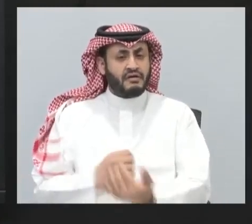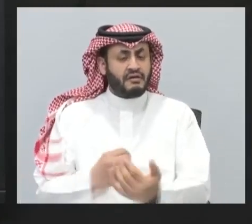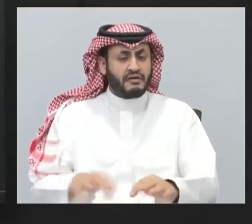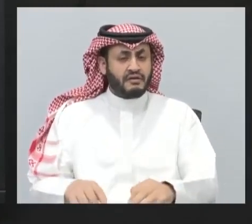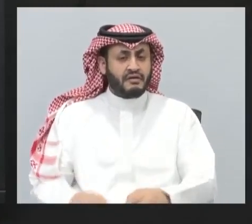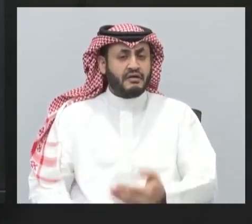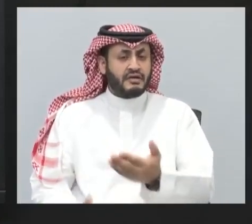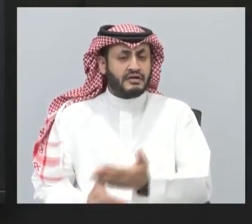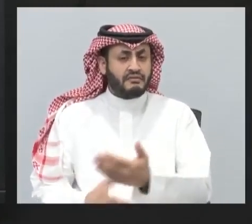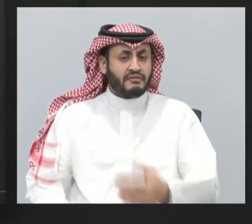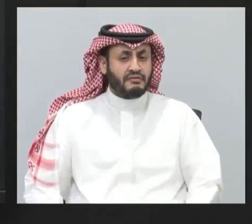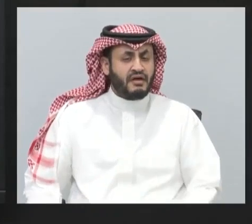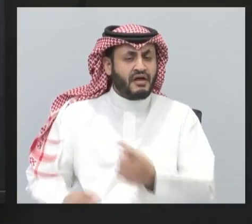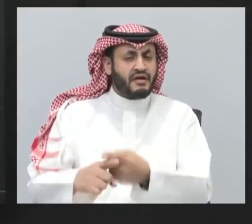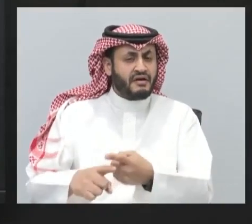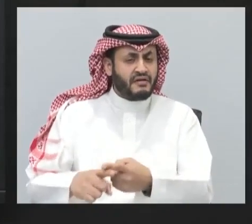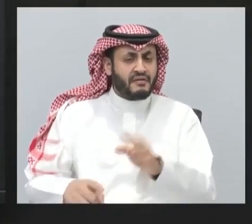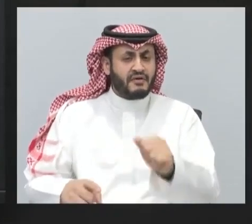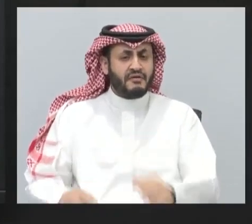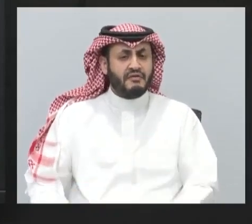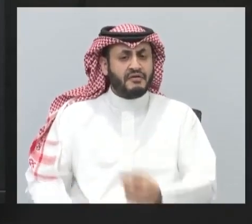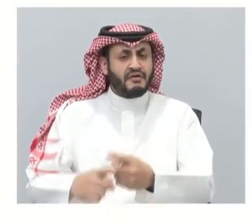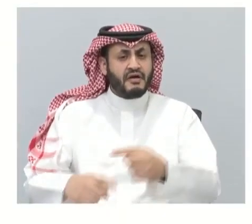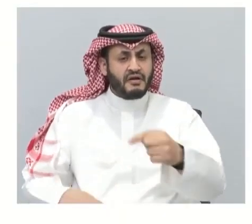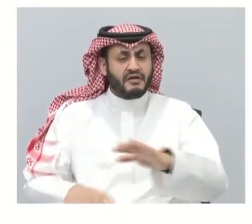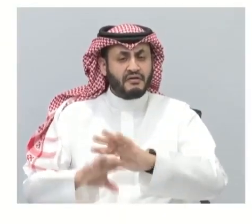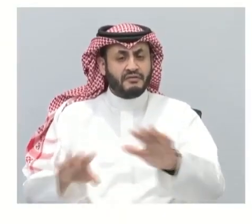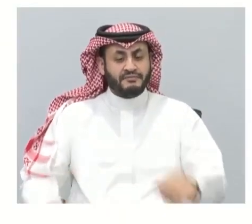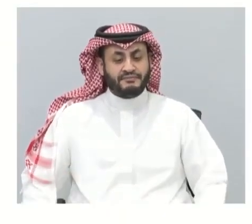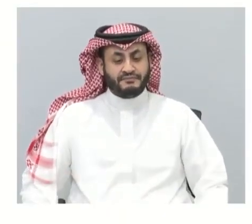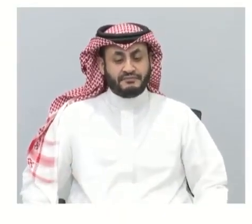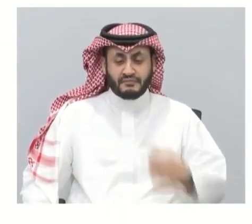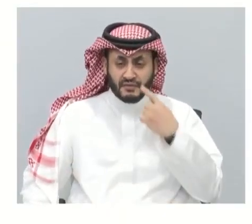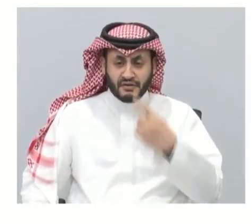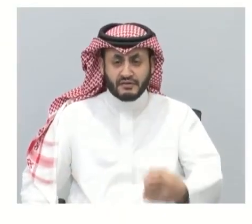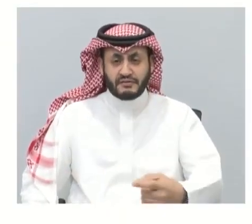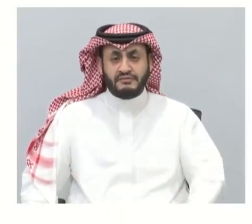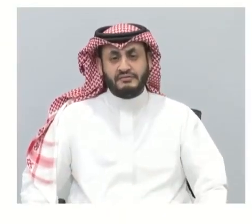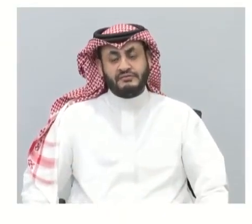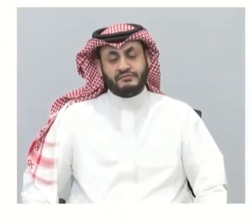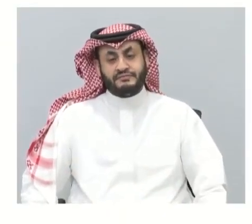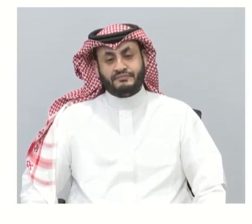the idea of learning using the internet and computers. What did he say? He said,